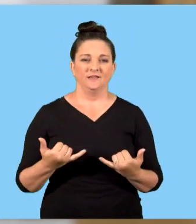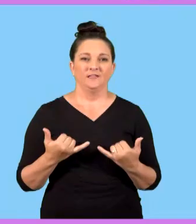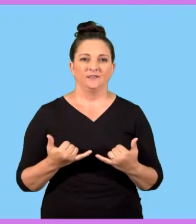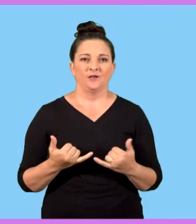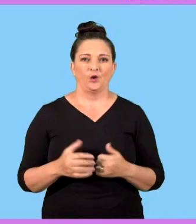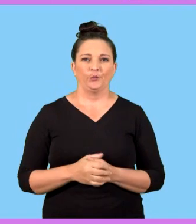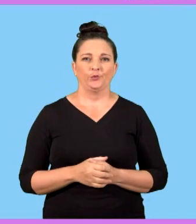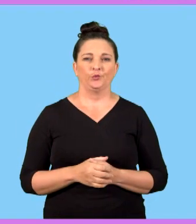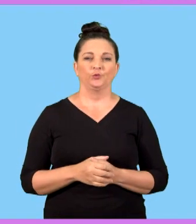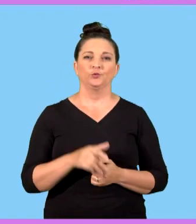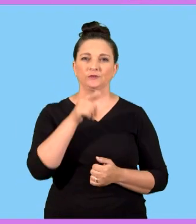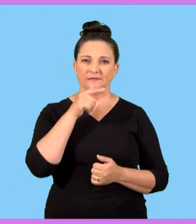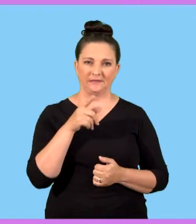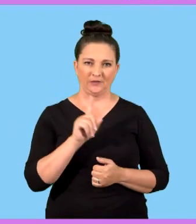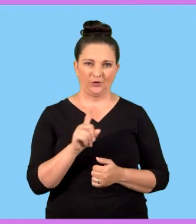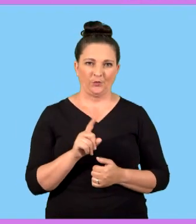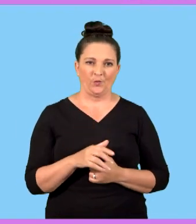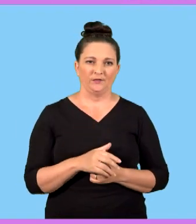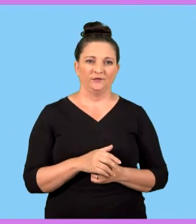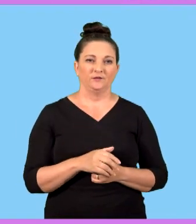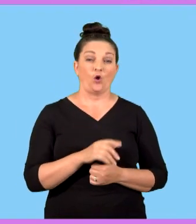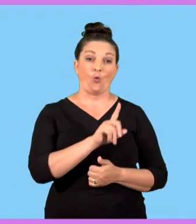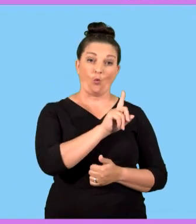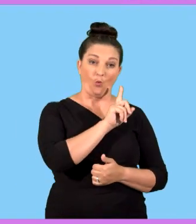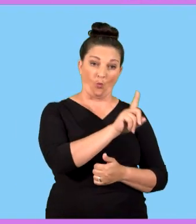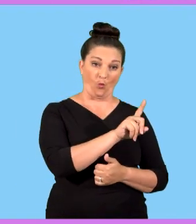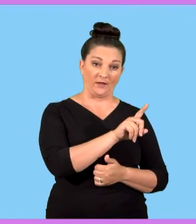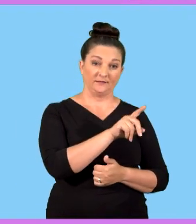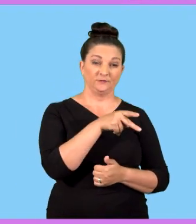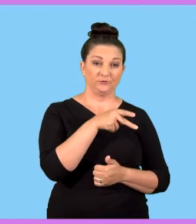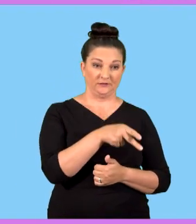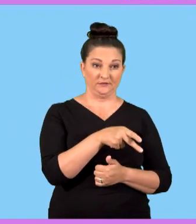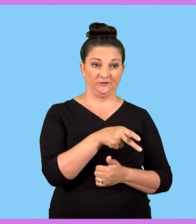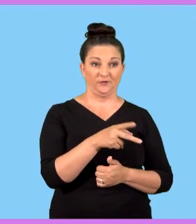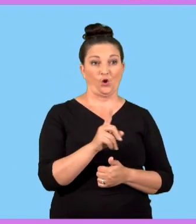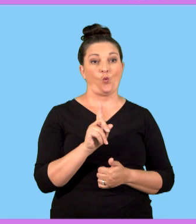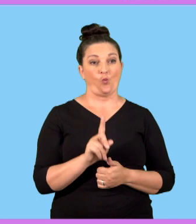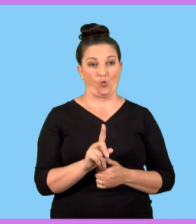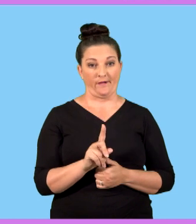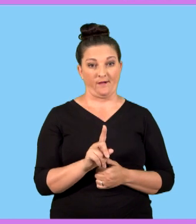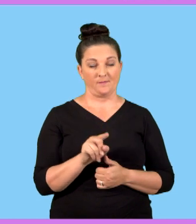to a unit form. So I'll say 9/6, so that will give me